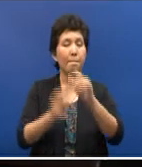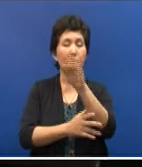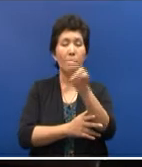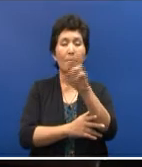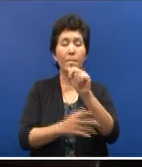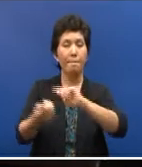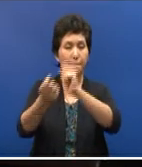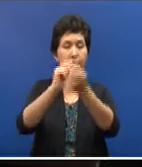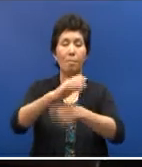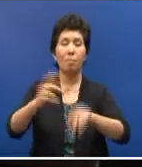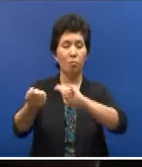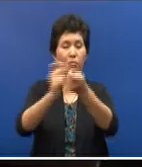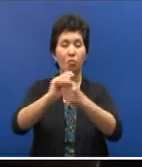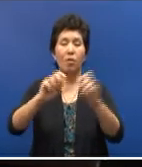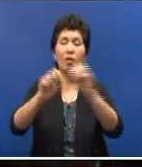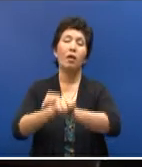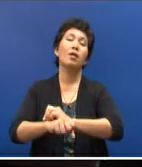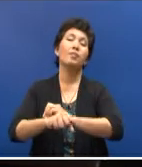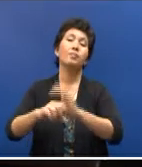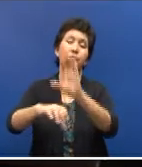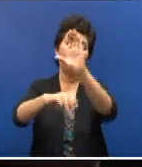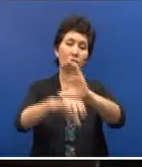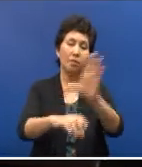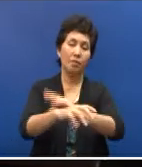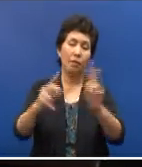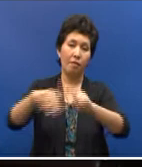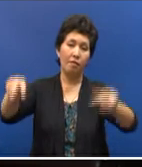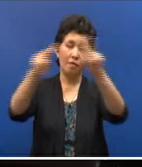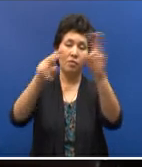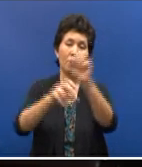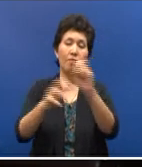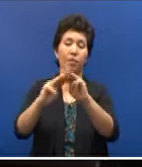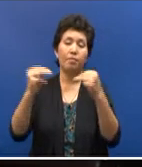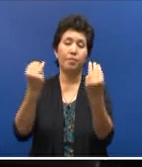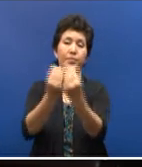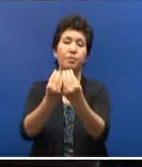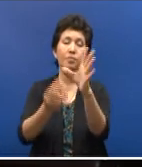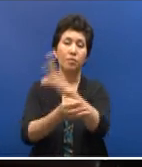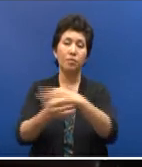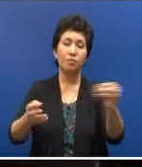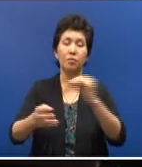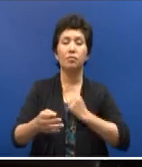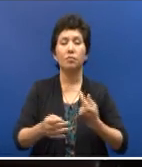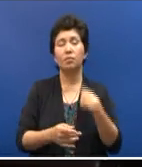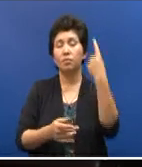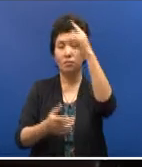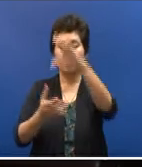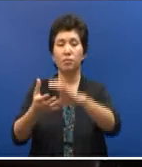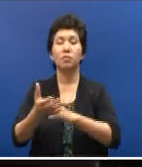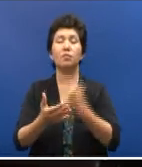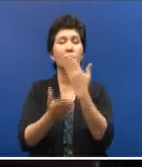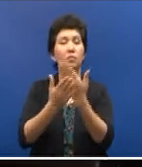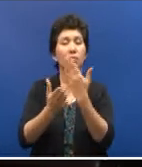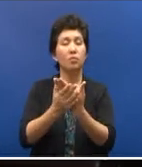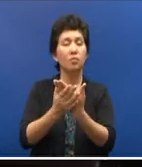and radical change of the culture, customs, and also values of a society. So do you think that it is a